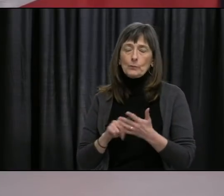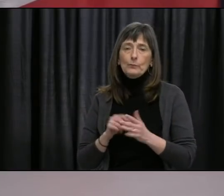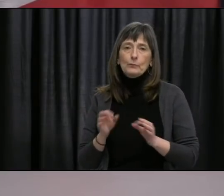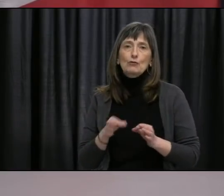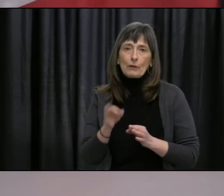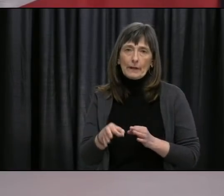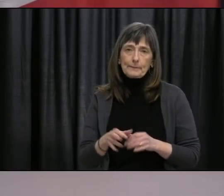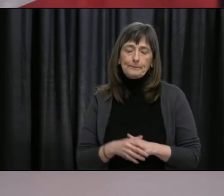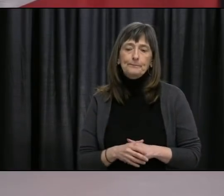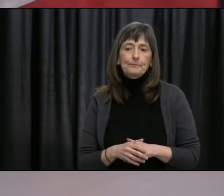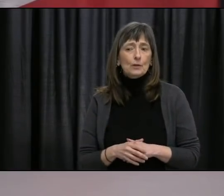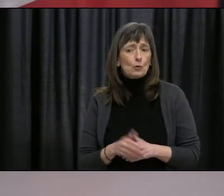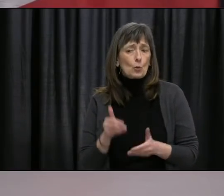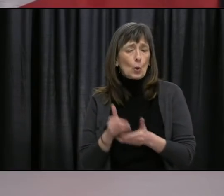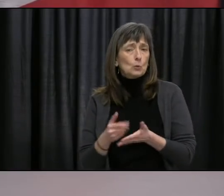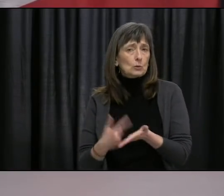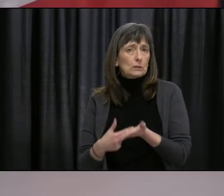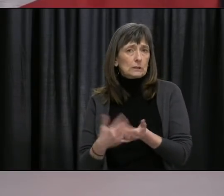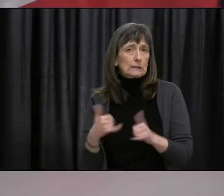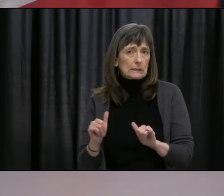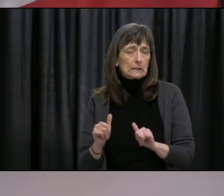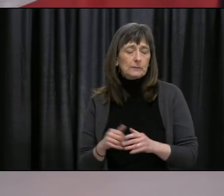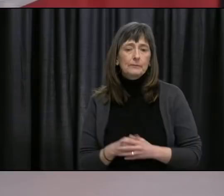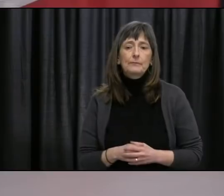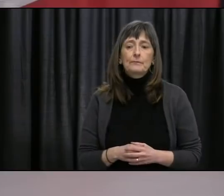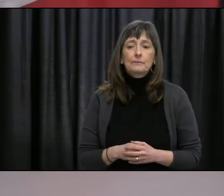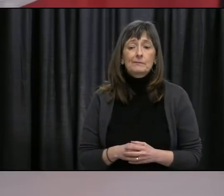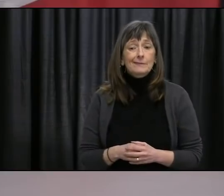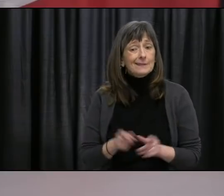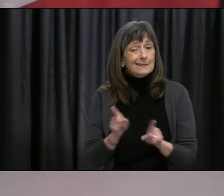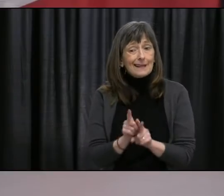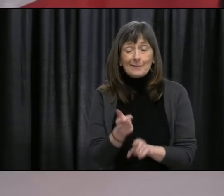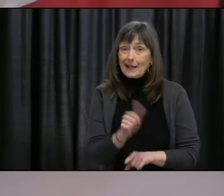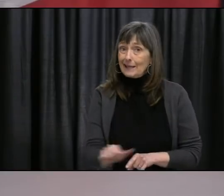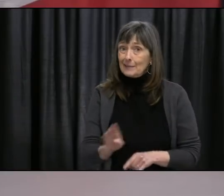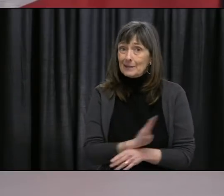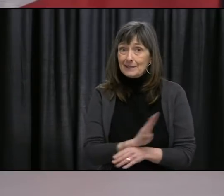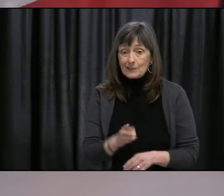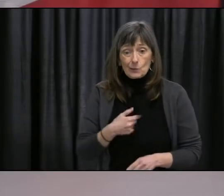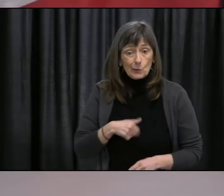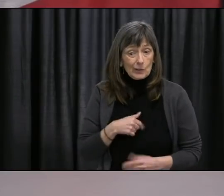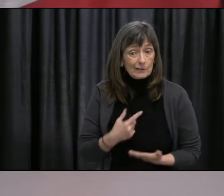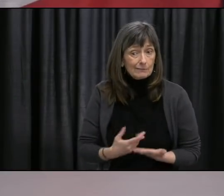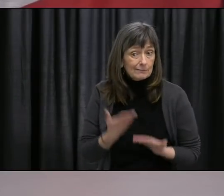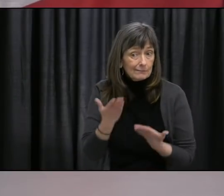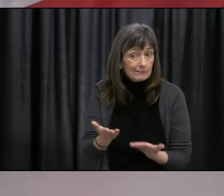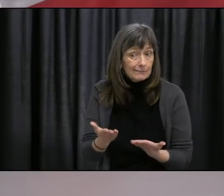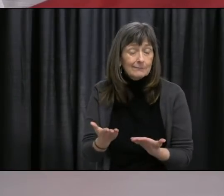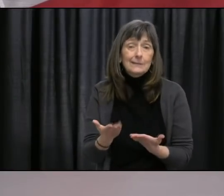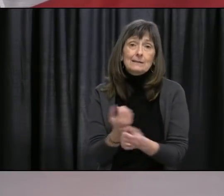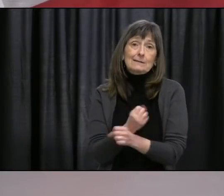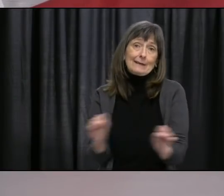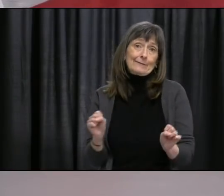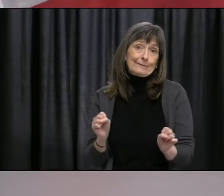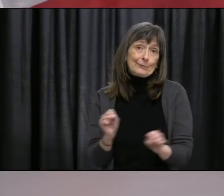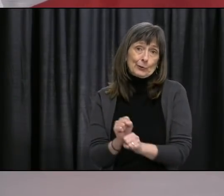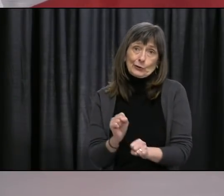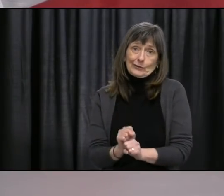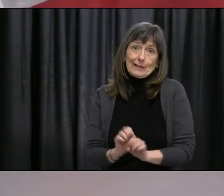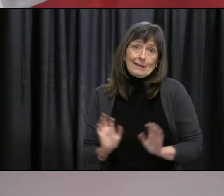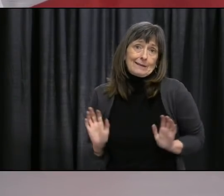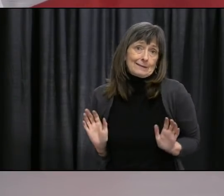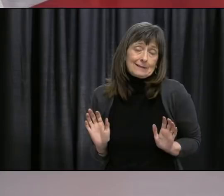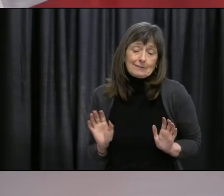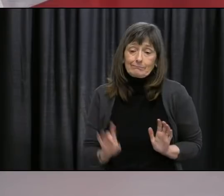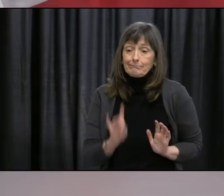together. And as with any industry, the only thing that we would support is that you be able to do it in a safe manner, making sure